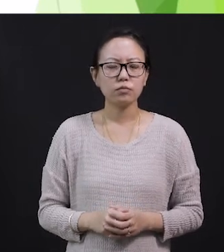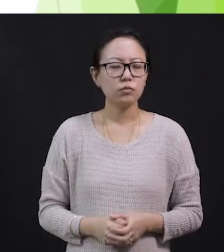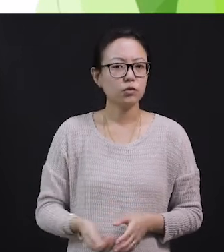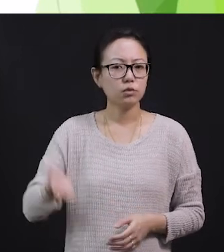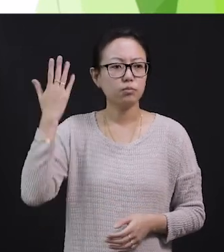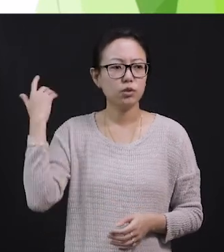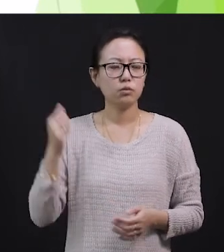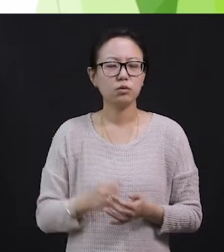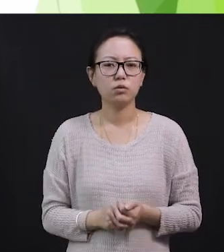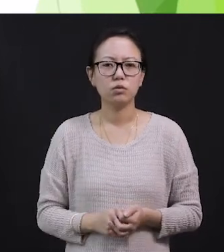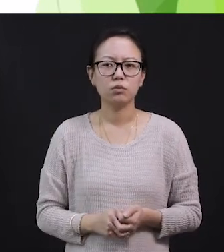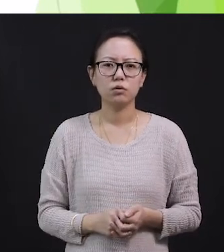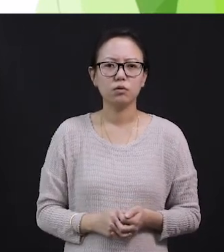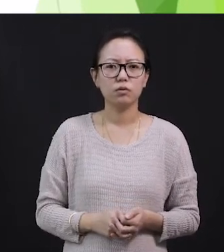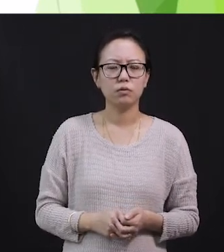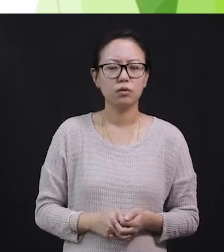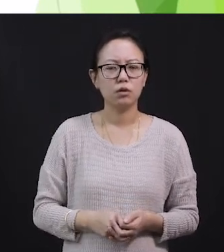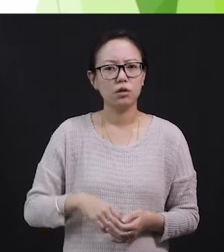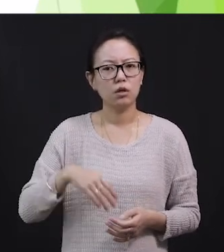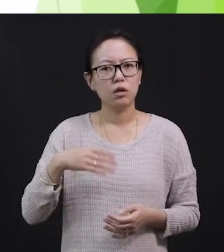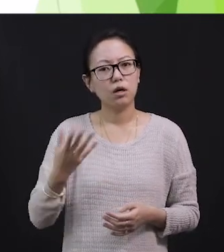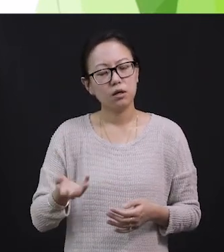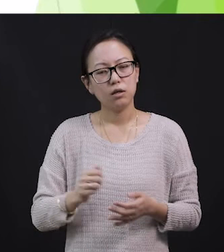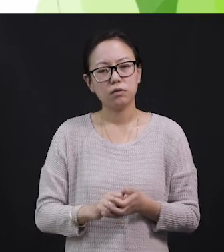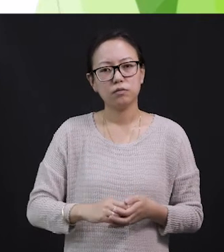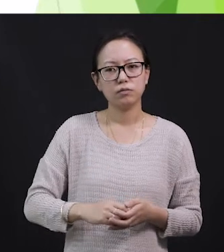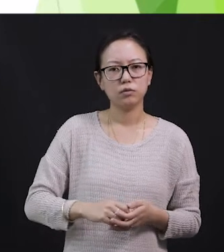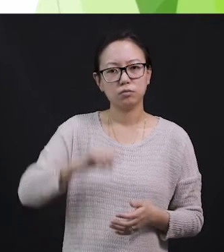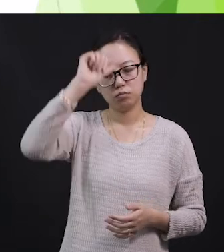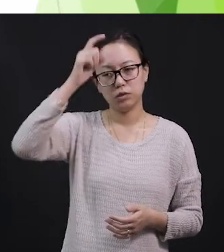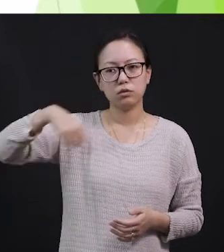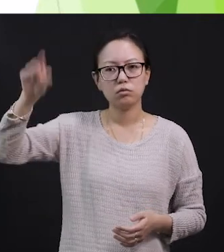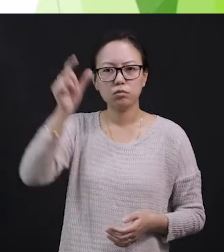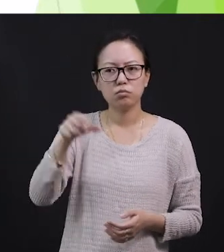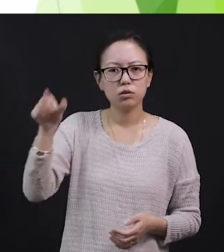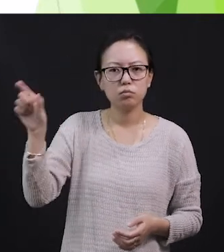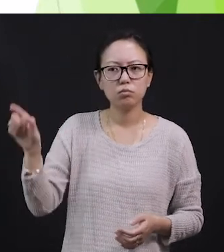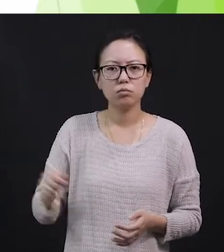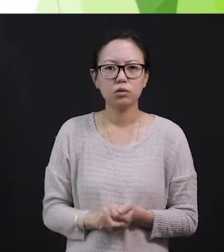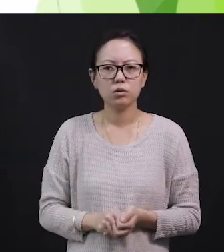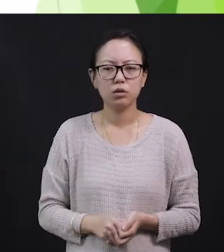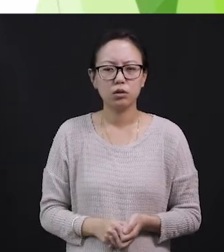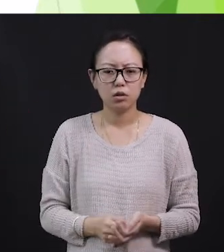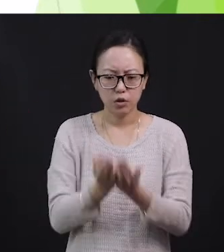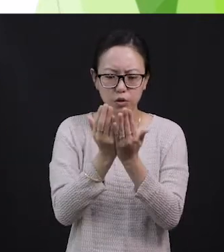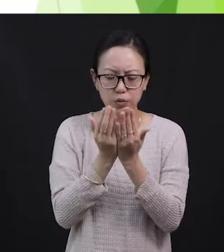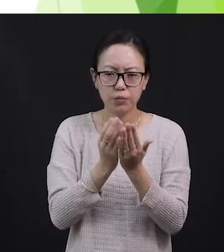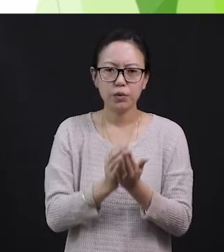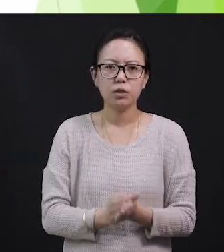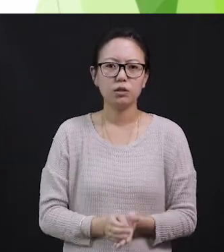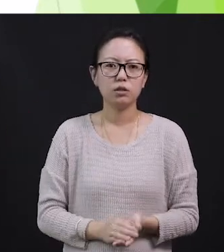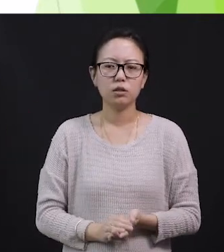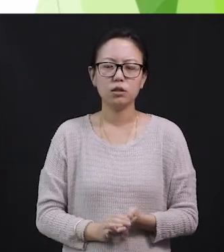other countries came to India as a reading material, and Indians started reading them. Indians started getting